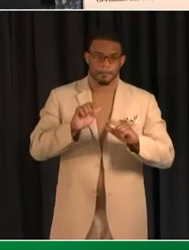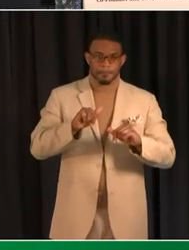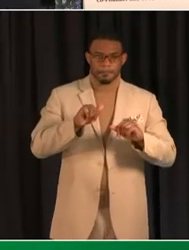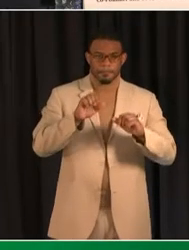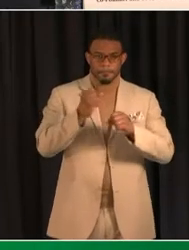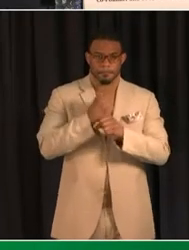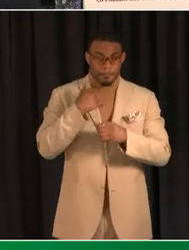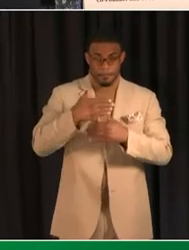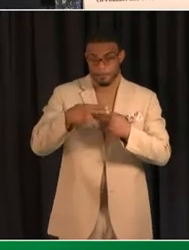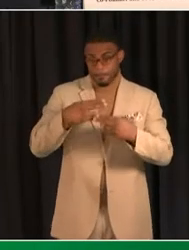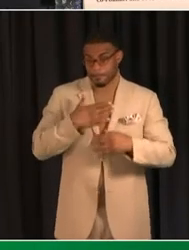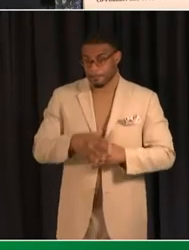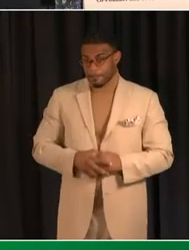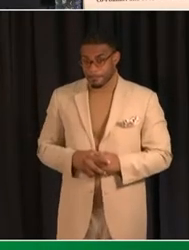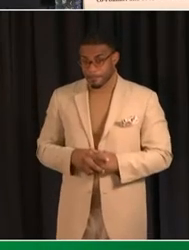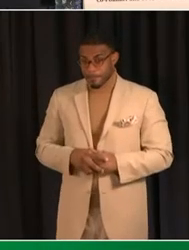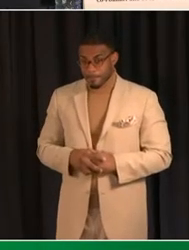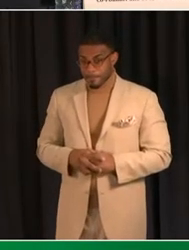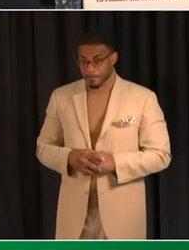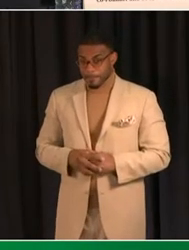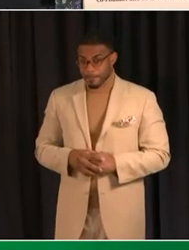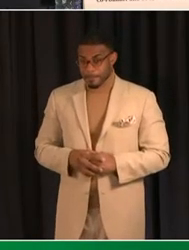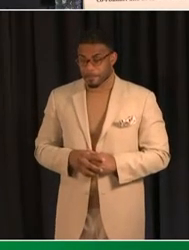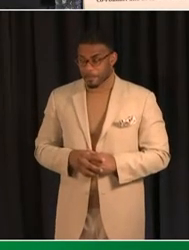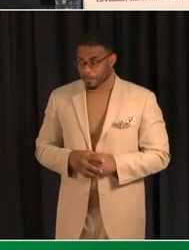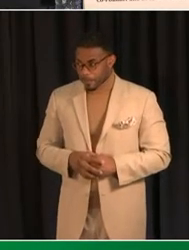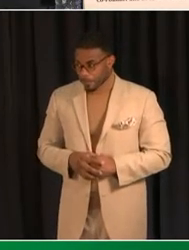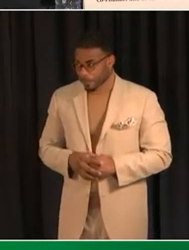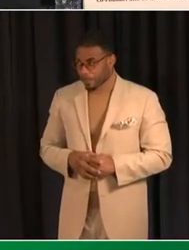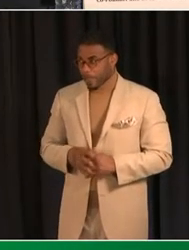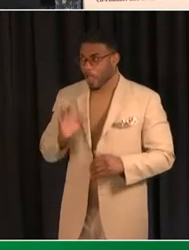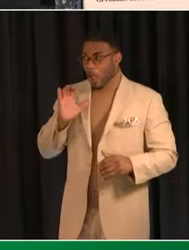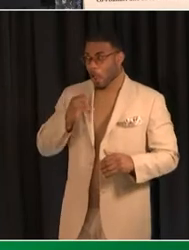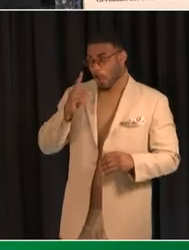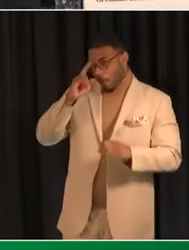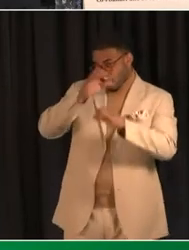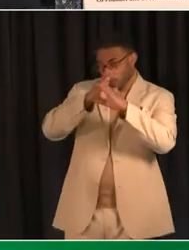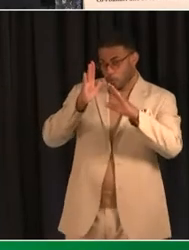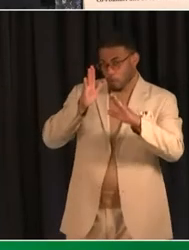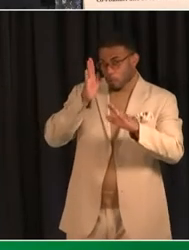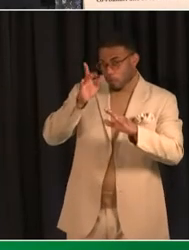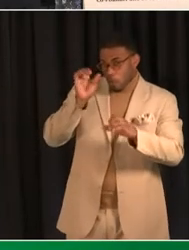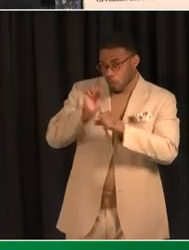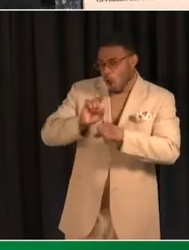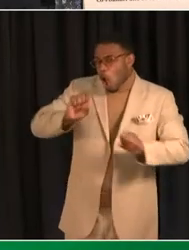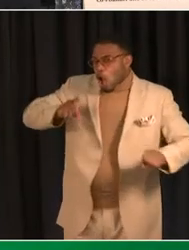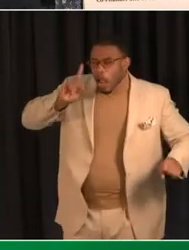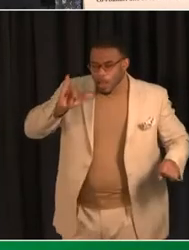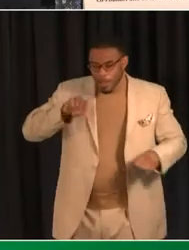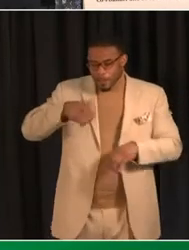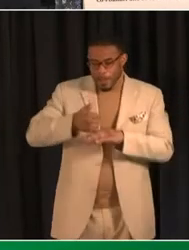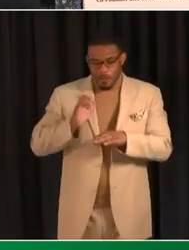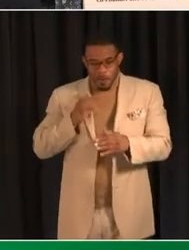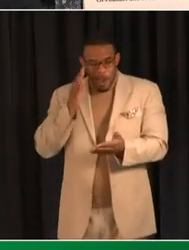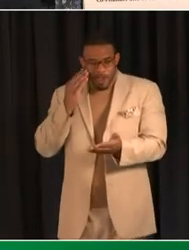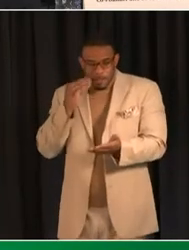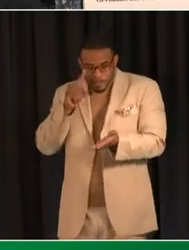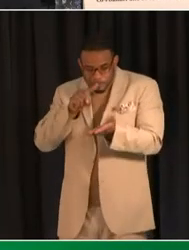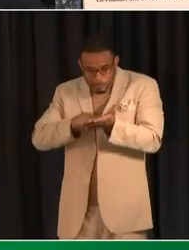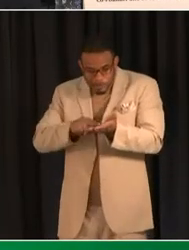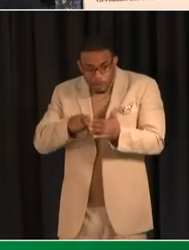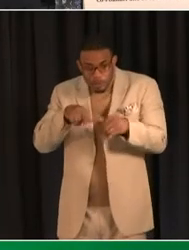up those stats? If you go to the next slide. So ultimately, our vision of what the future of work could look like, just again, based off of